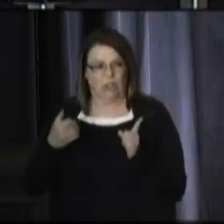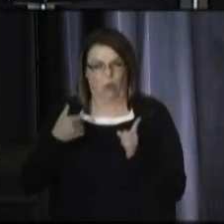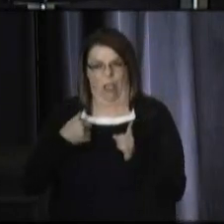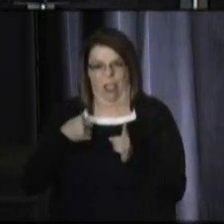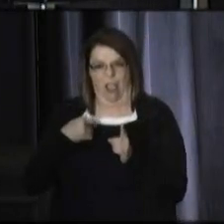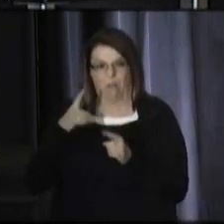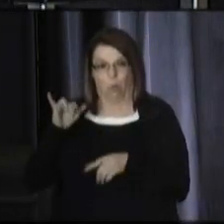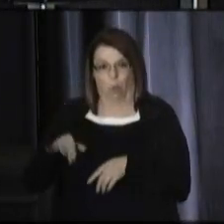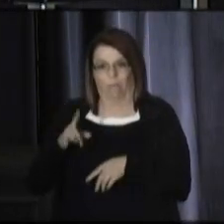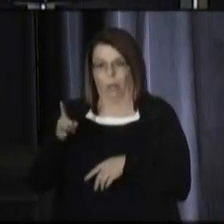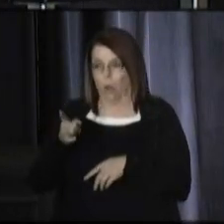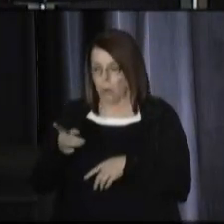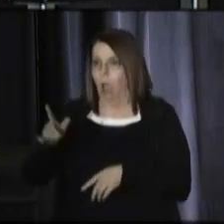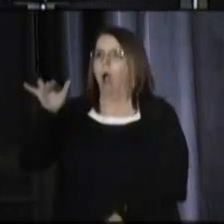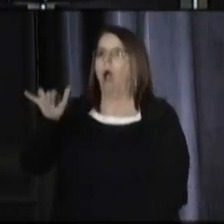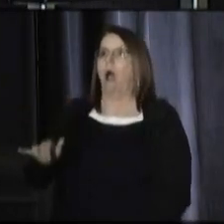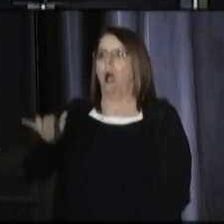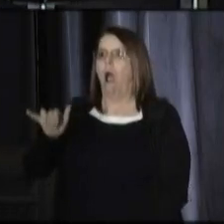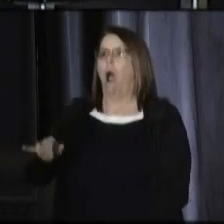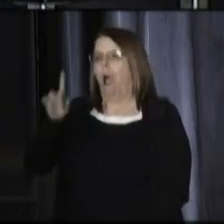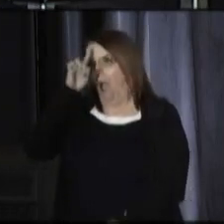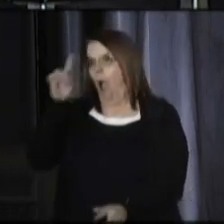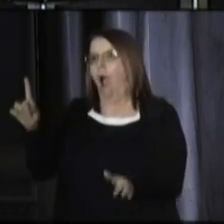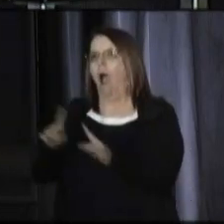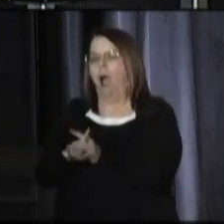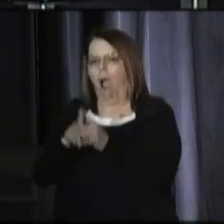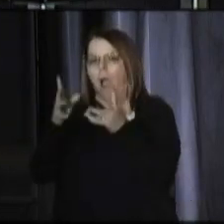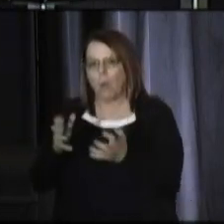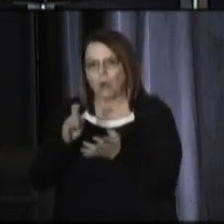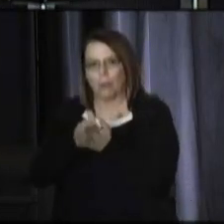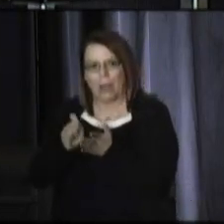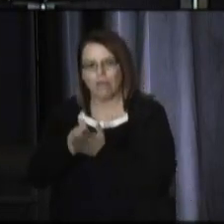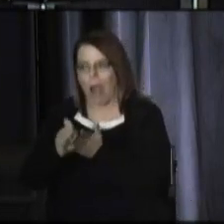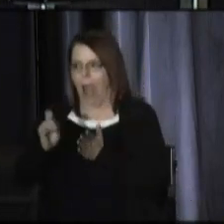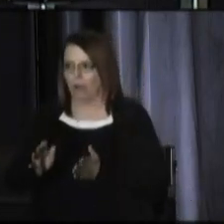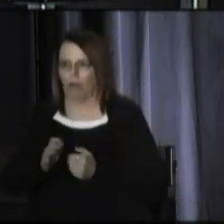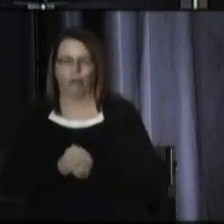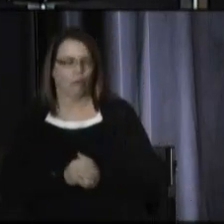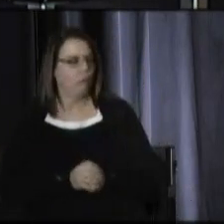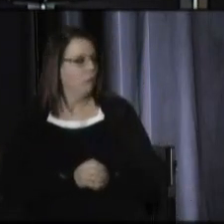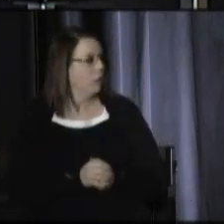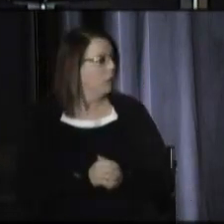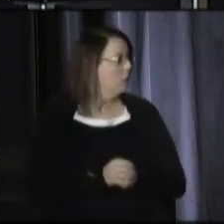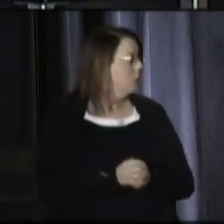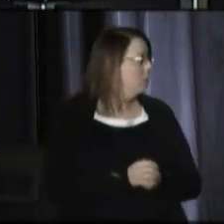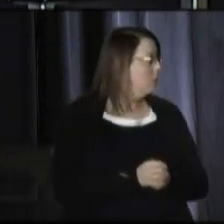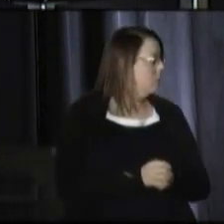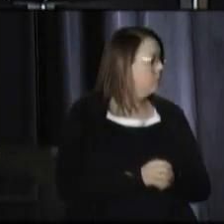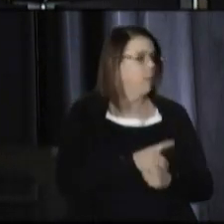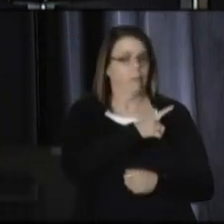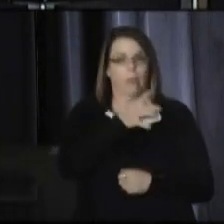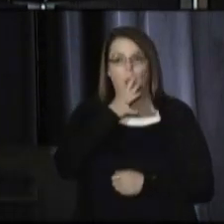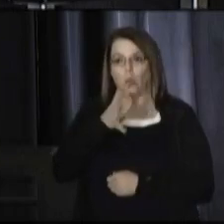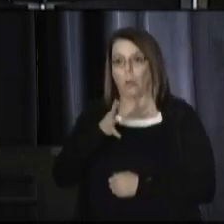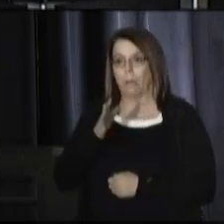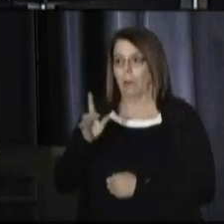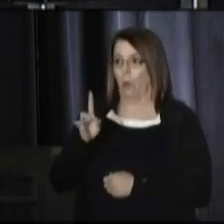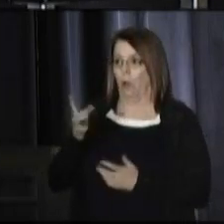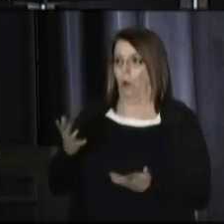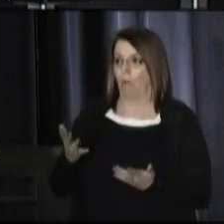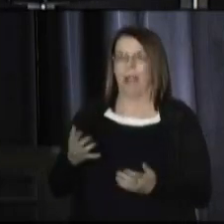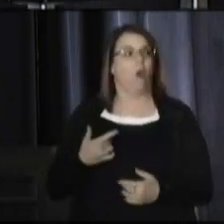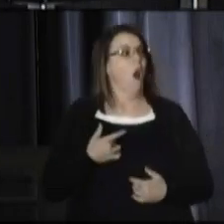that. And I love that ritual so much, and I still get phone calls from so many people being like, I don't gossip, but you have to know. And so